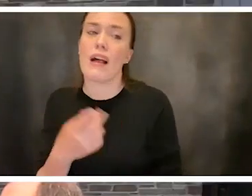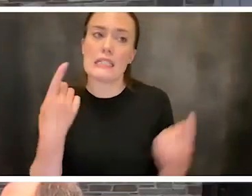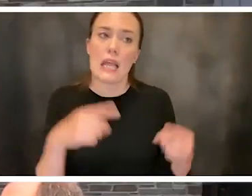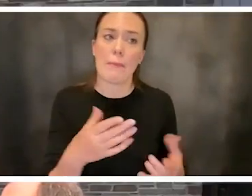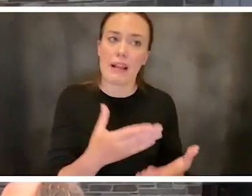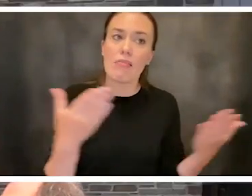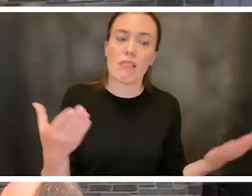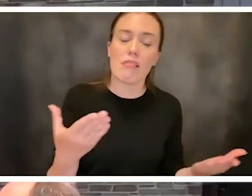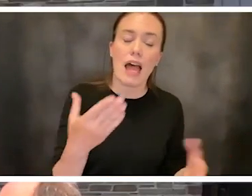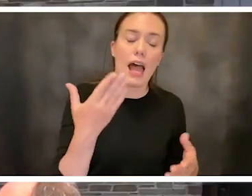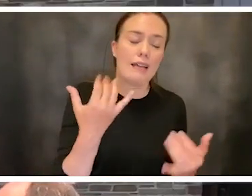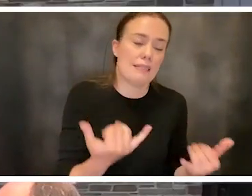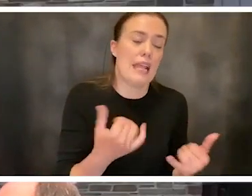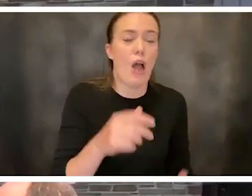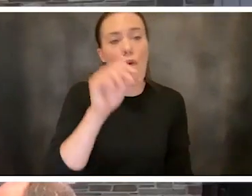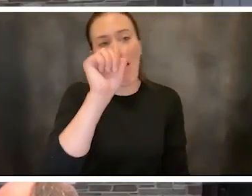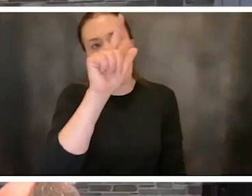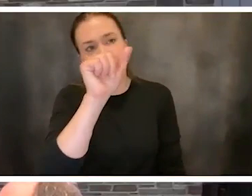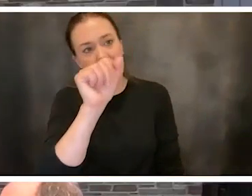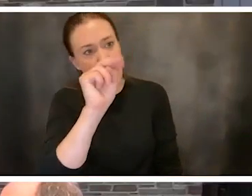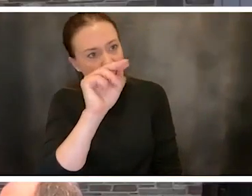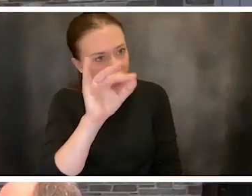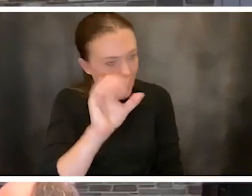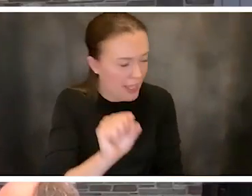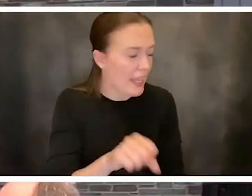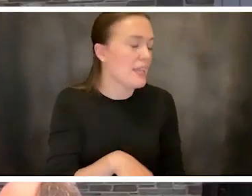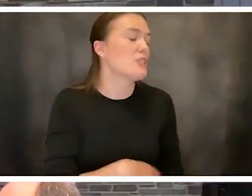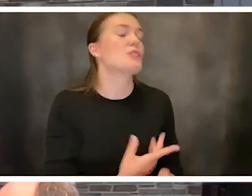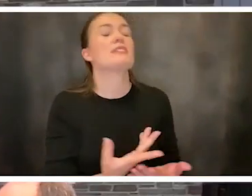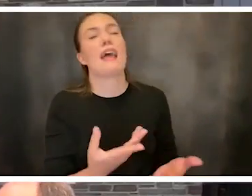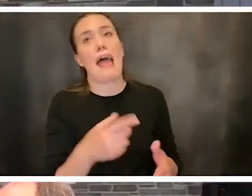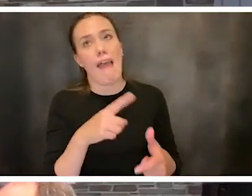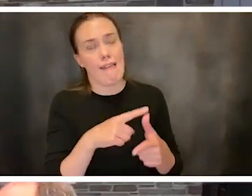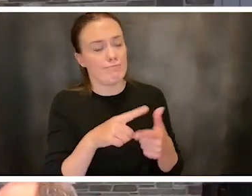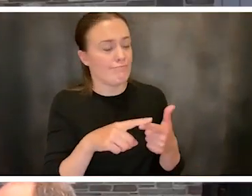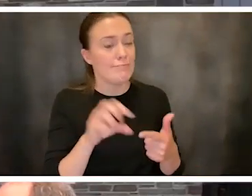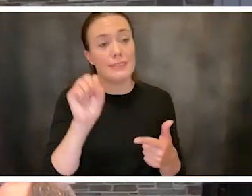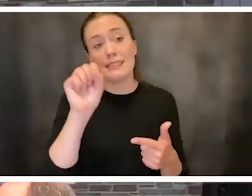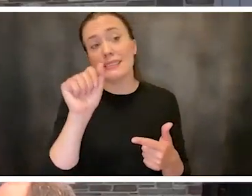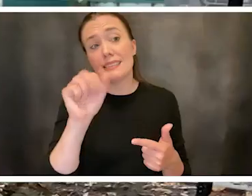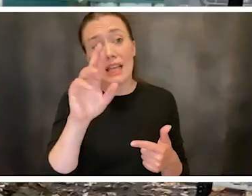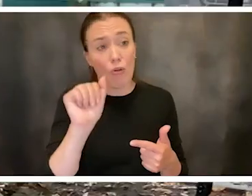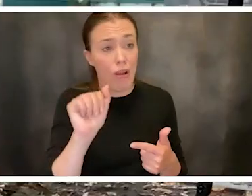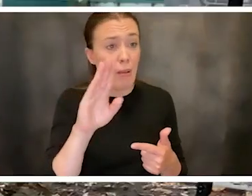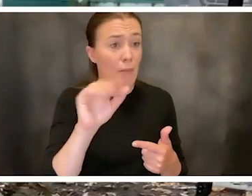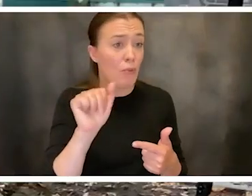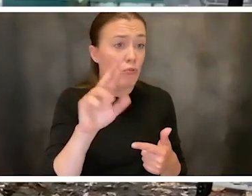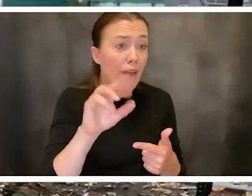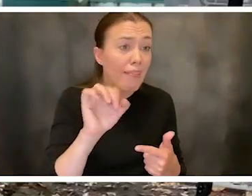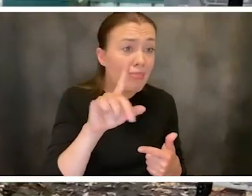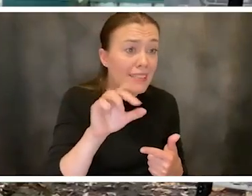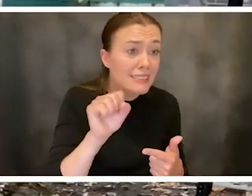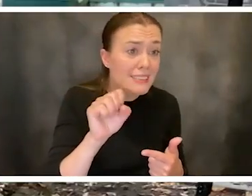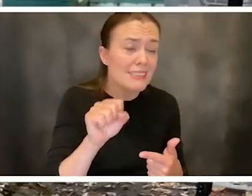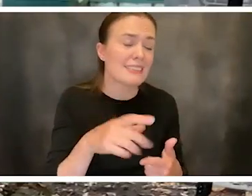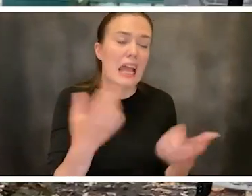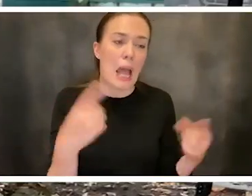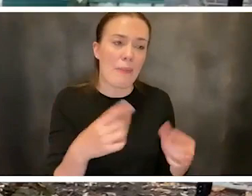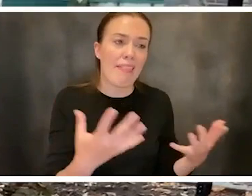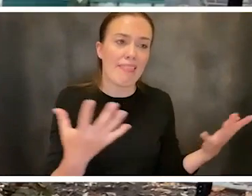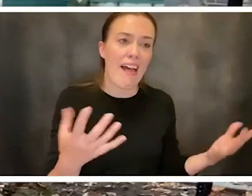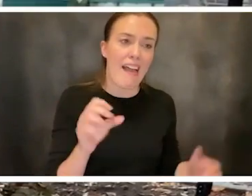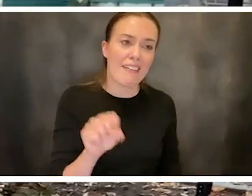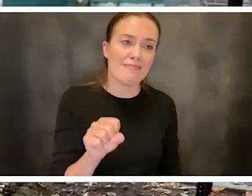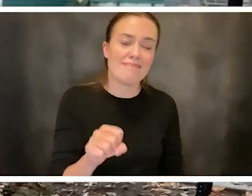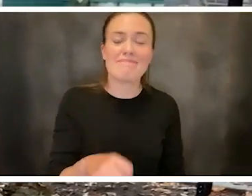Pill, and yeah, we're Sarah Bareilles doing, you know, Waitress. And, right, yeah, right. Yeah. Lots of cool stuff. Yeah. yeah. I just moved here from Minneapolis with my